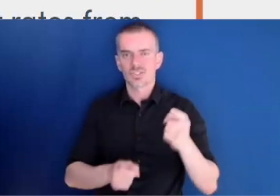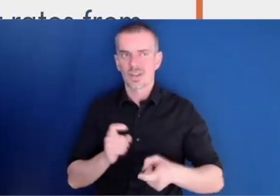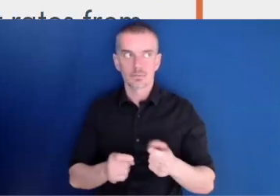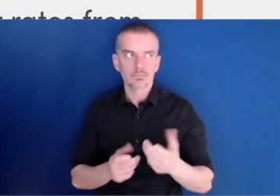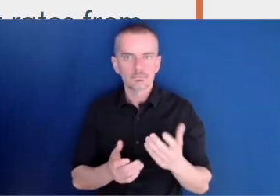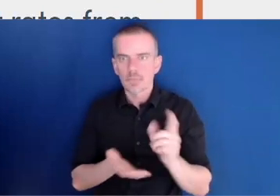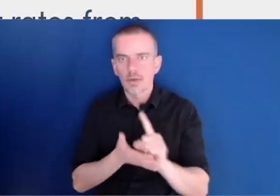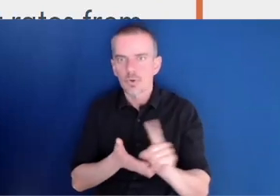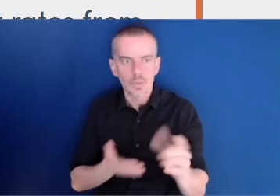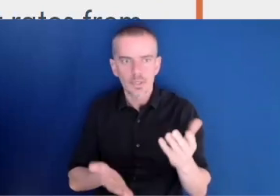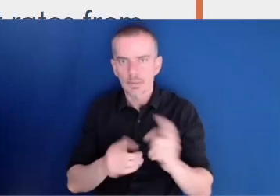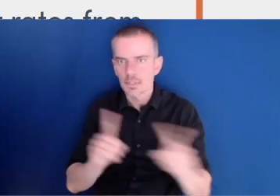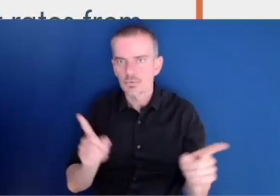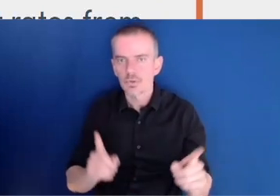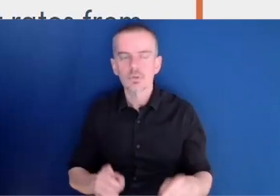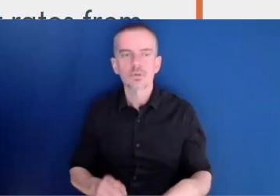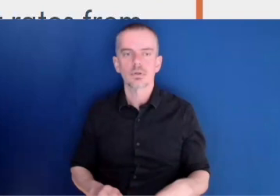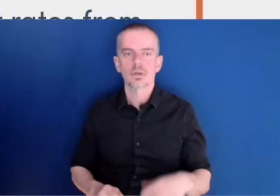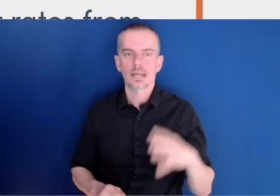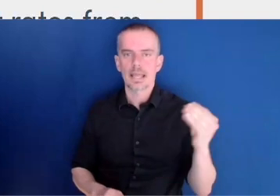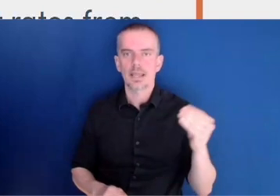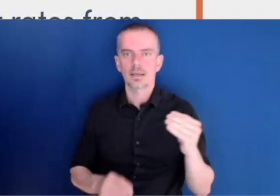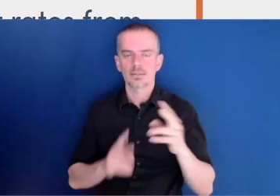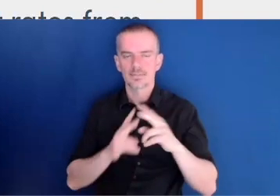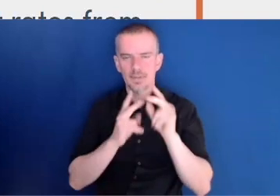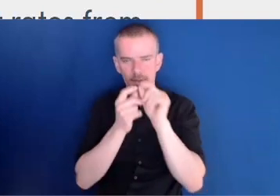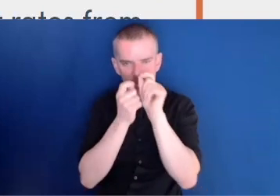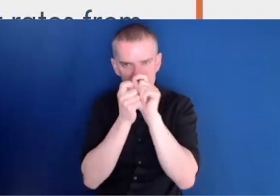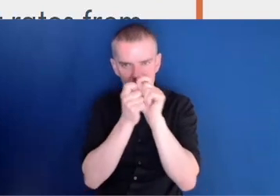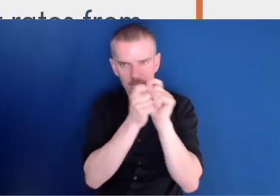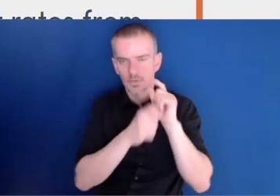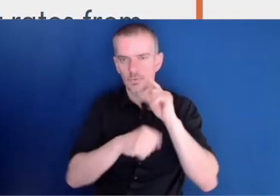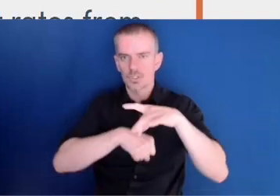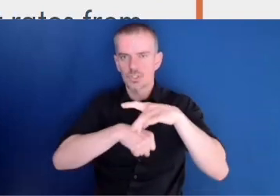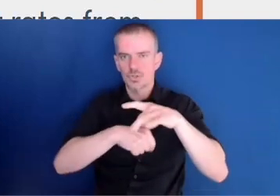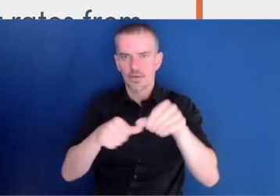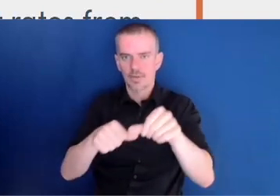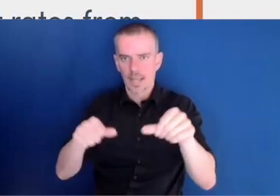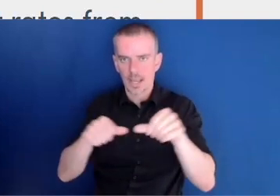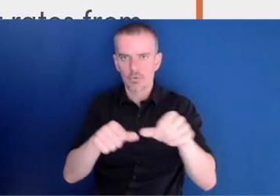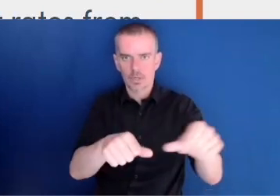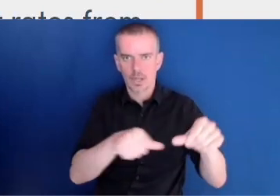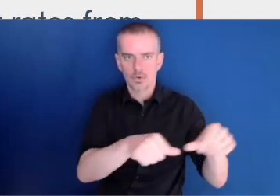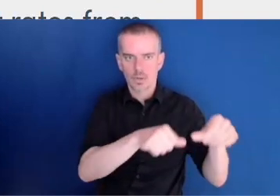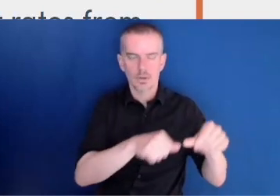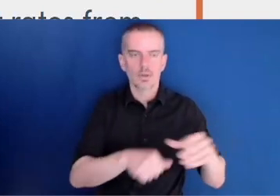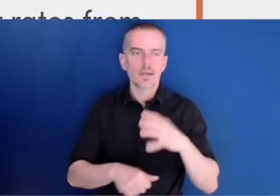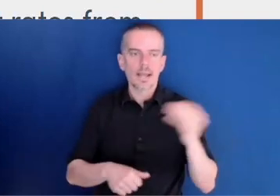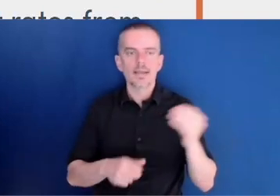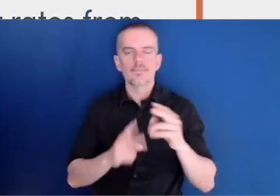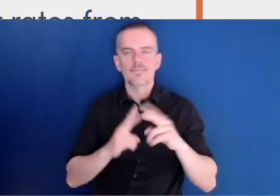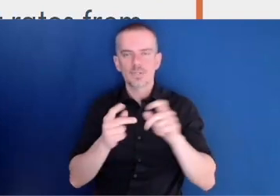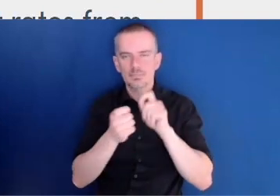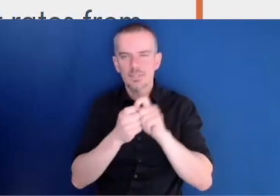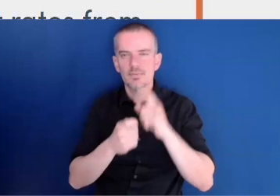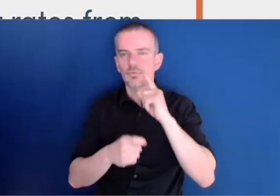weekly, and they're very, very specific to geographic area, and they are specific to